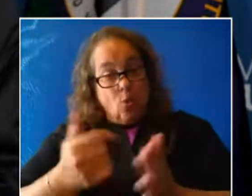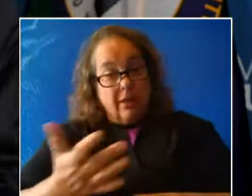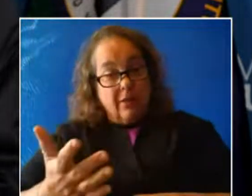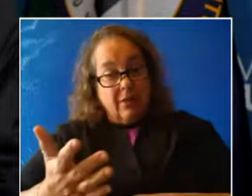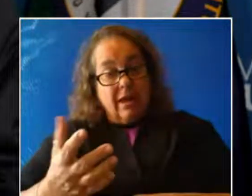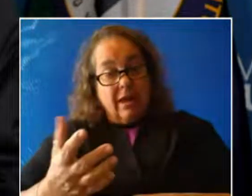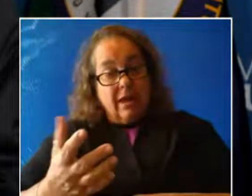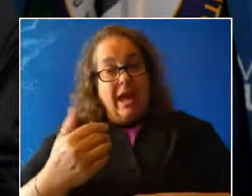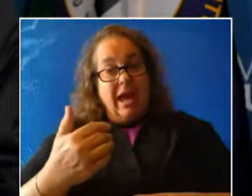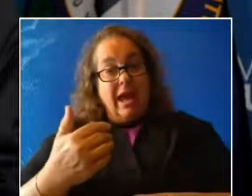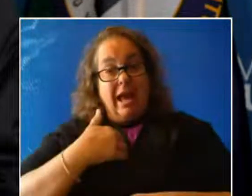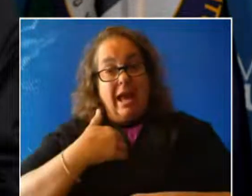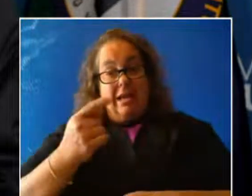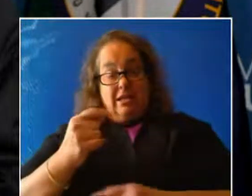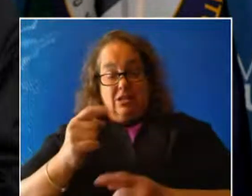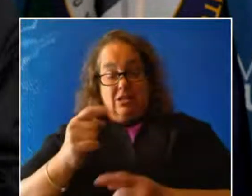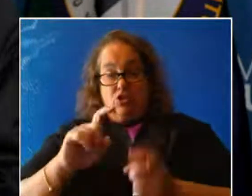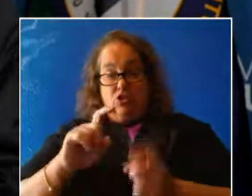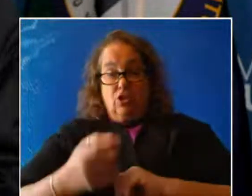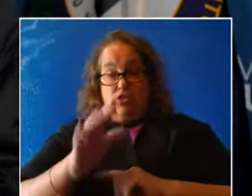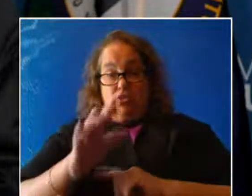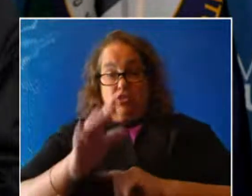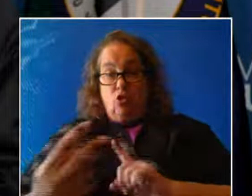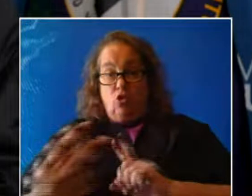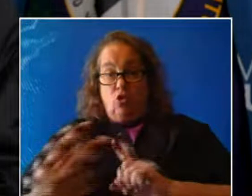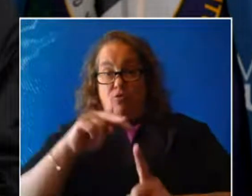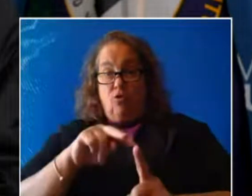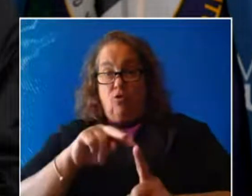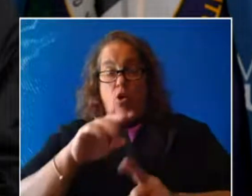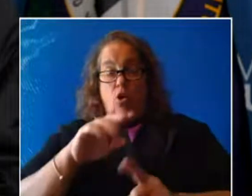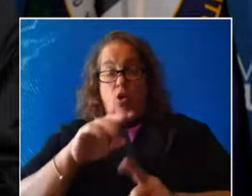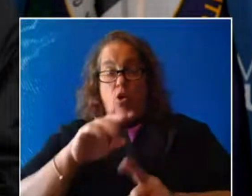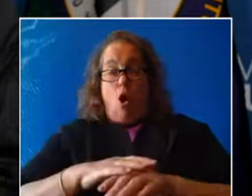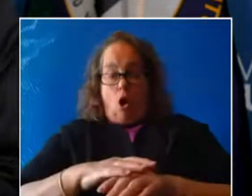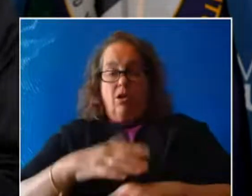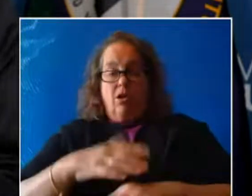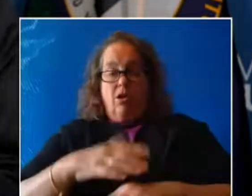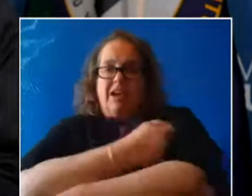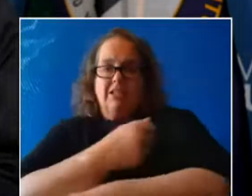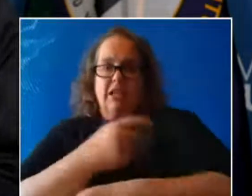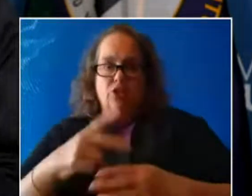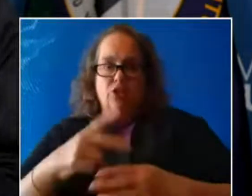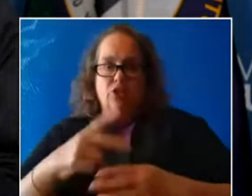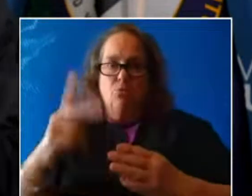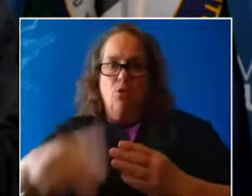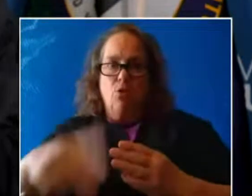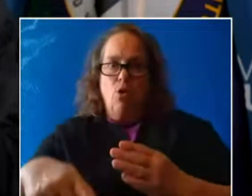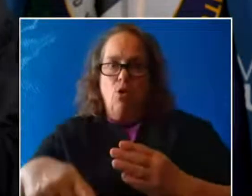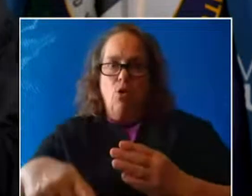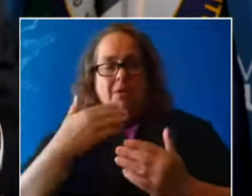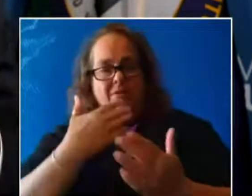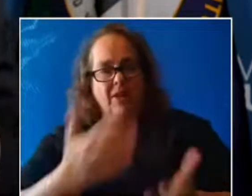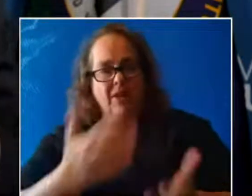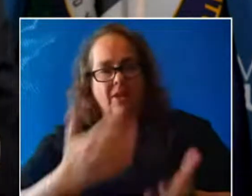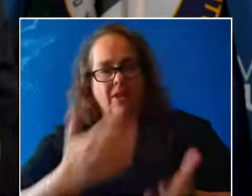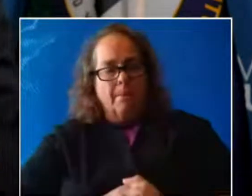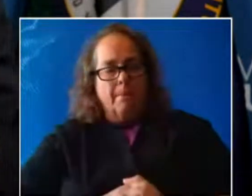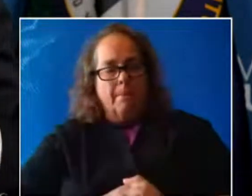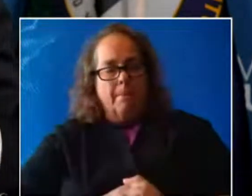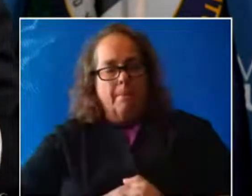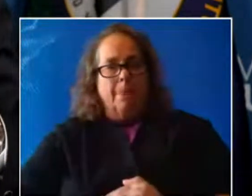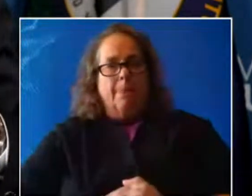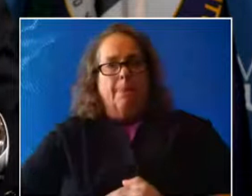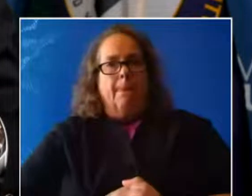as far as the vaccination program? Thank you. Well, what we see is that, especially with the variants,